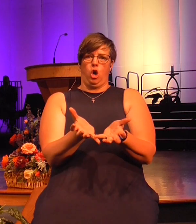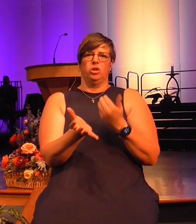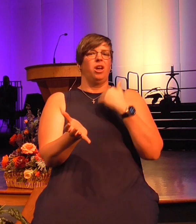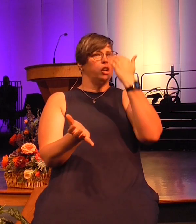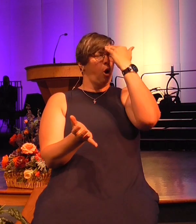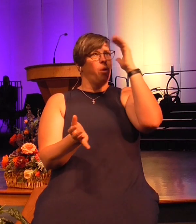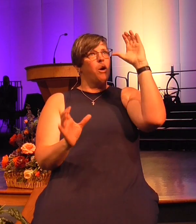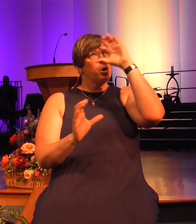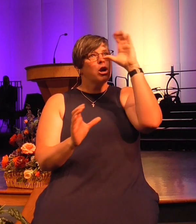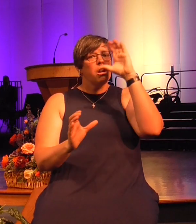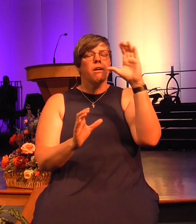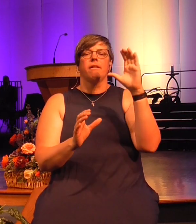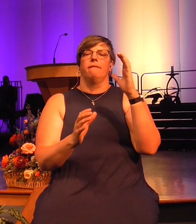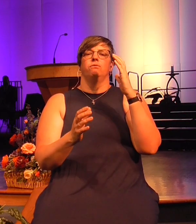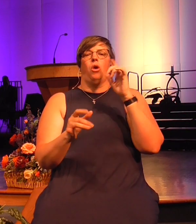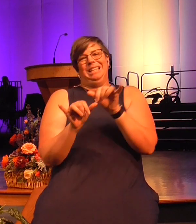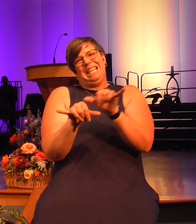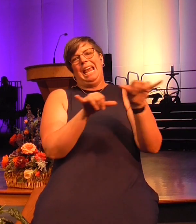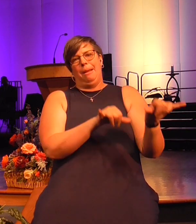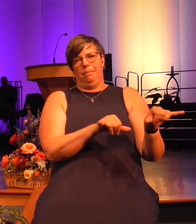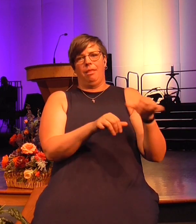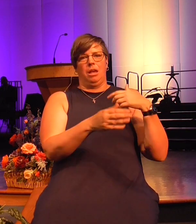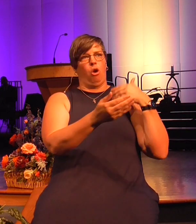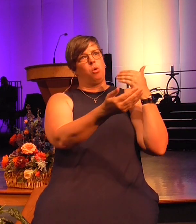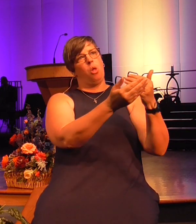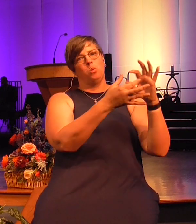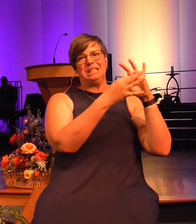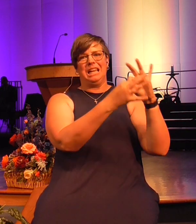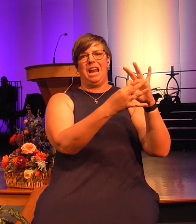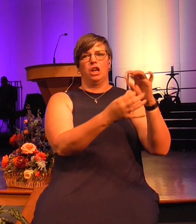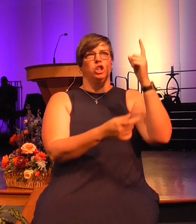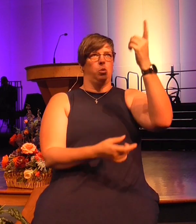thing, closer connection with our source.